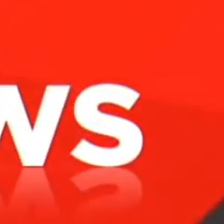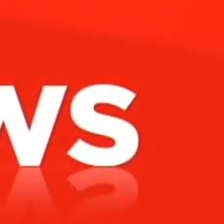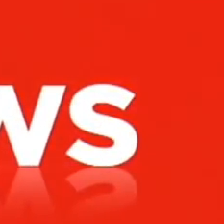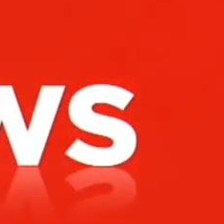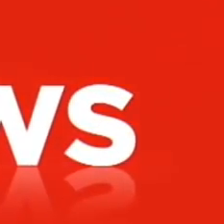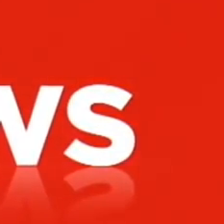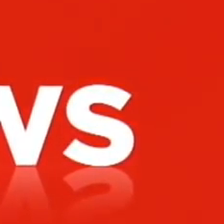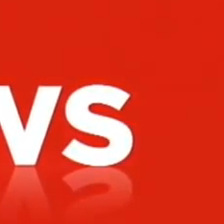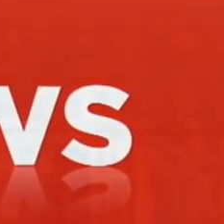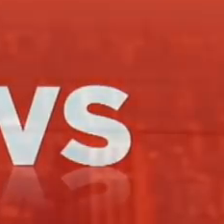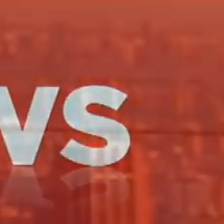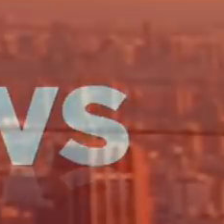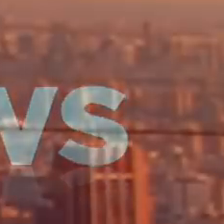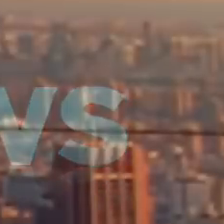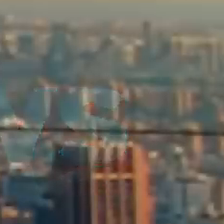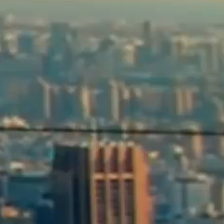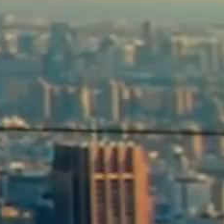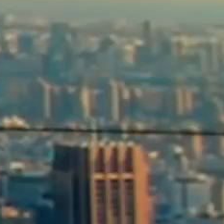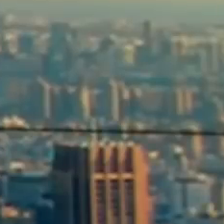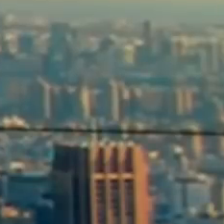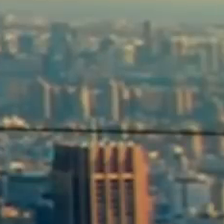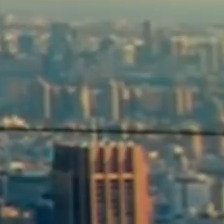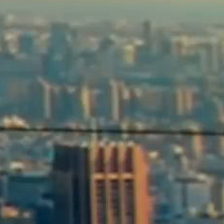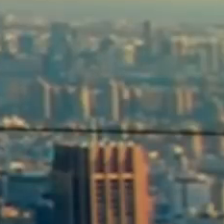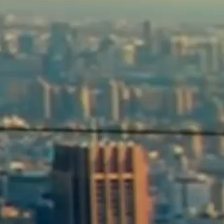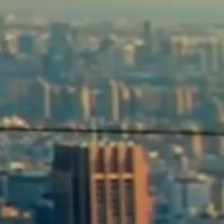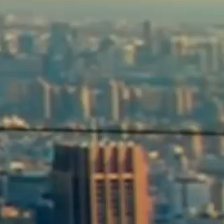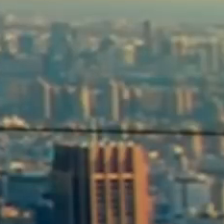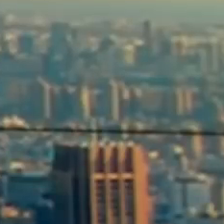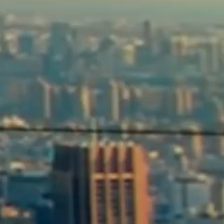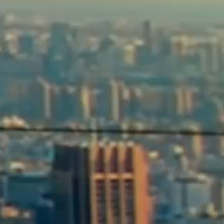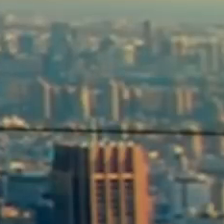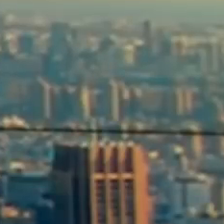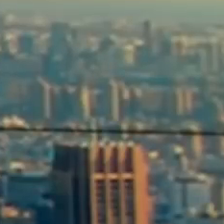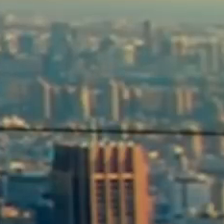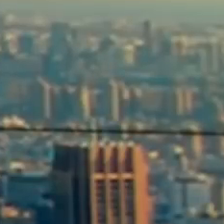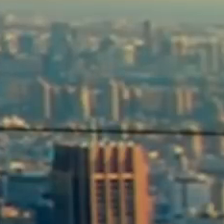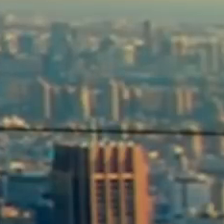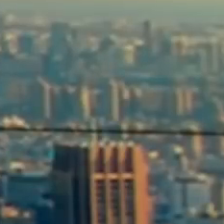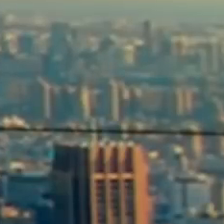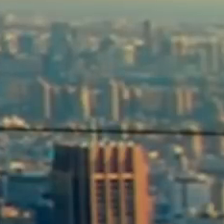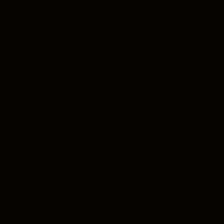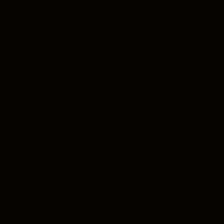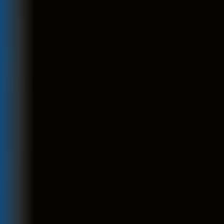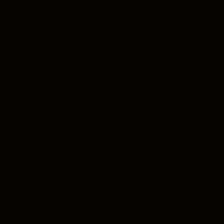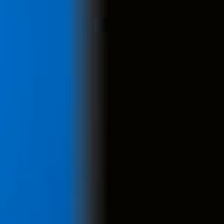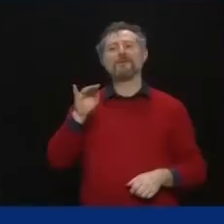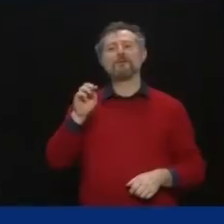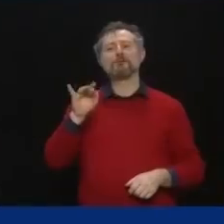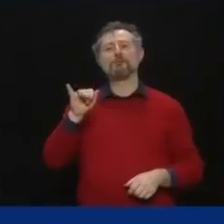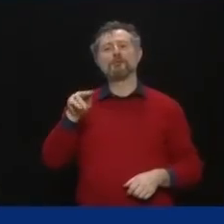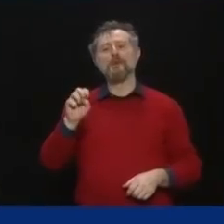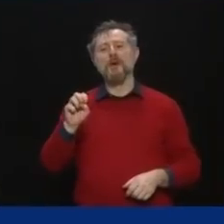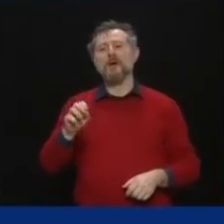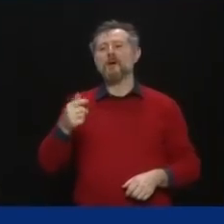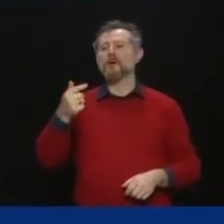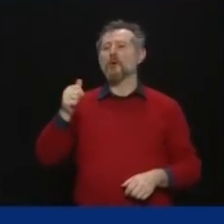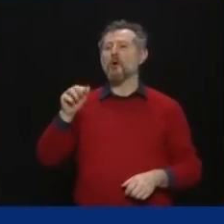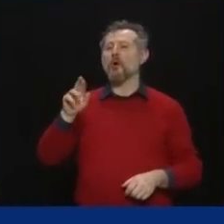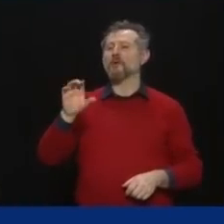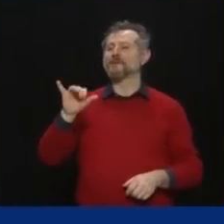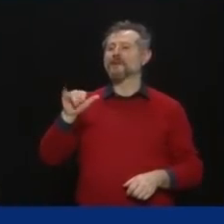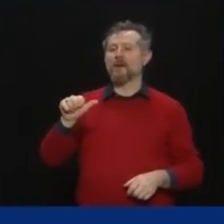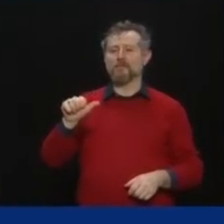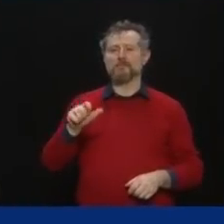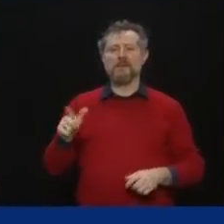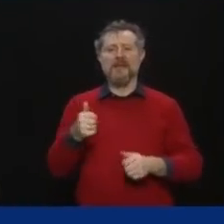This is breaking news. Governor Kathy Hochul is giving an update on the coronavirus pandemic in New York. Let's listen in. Head of